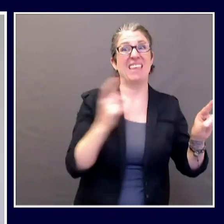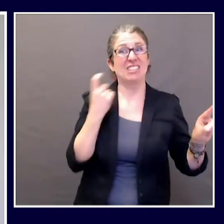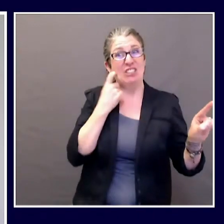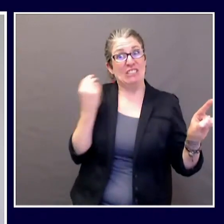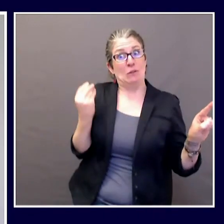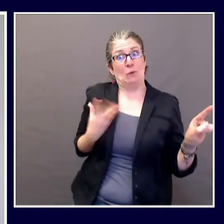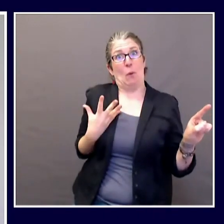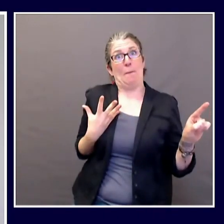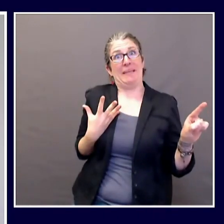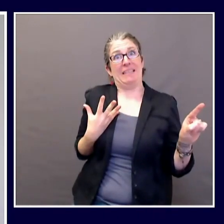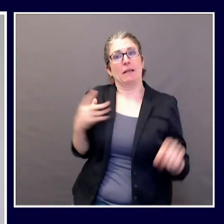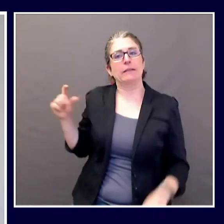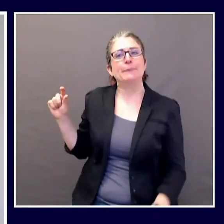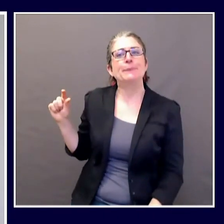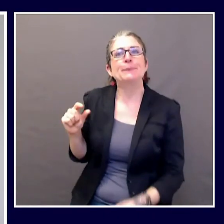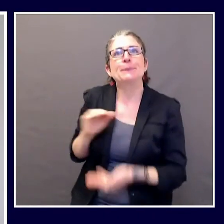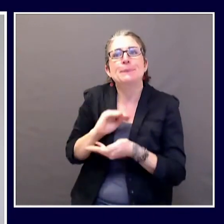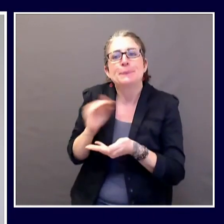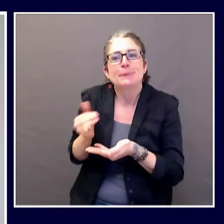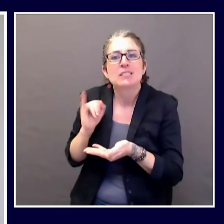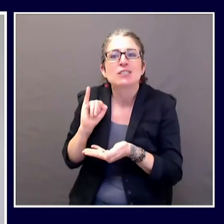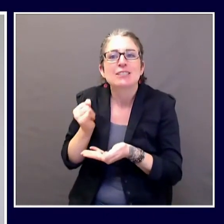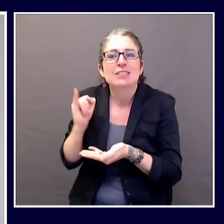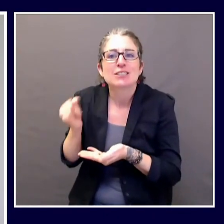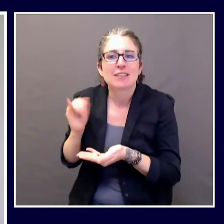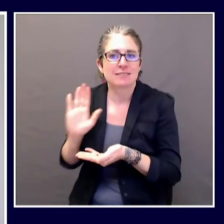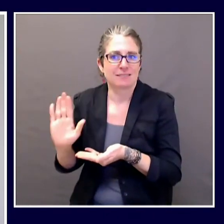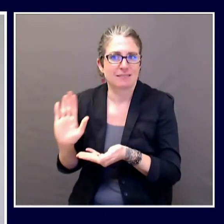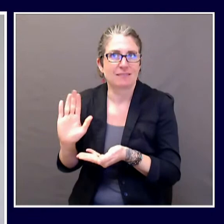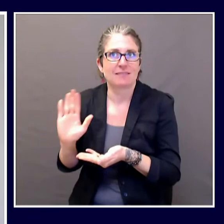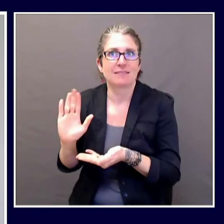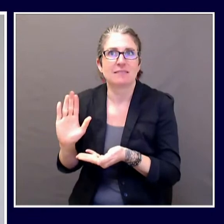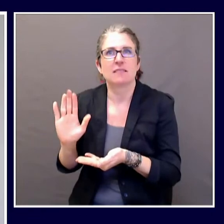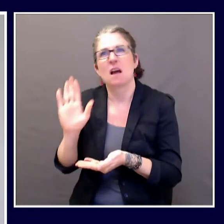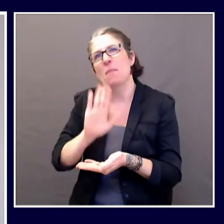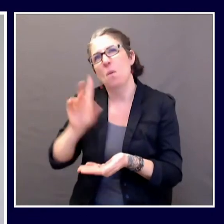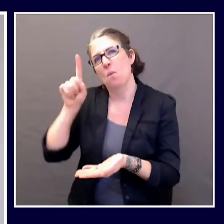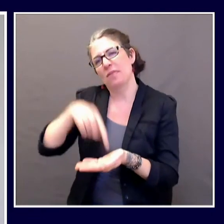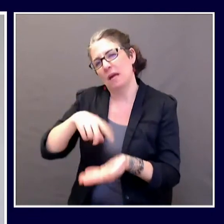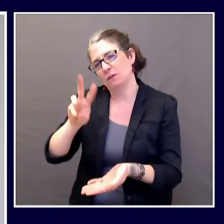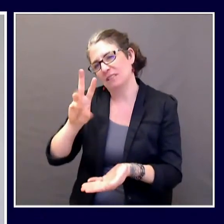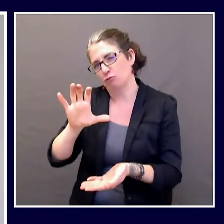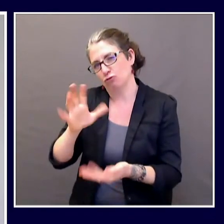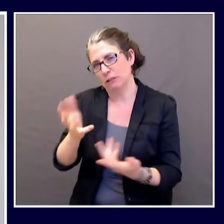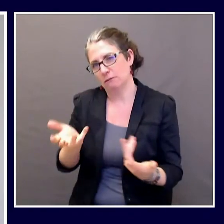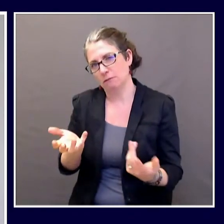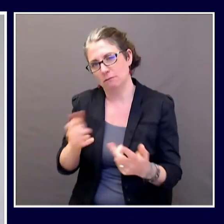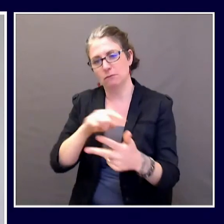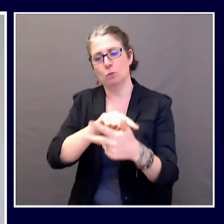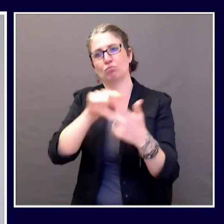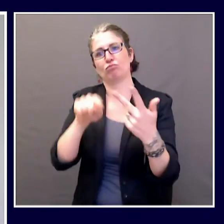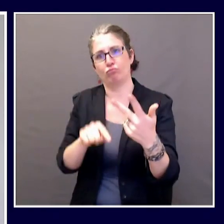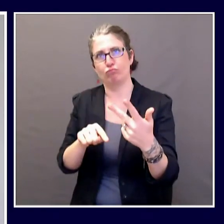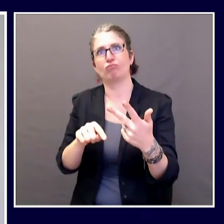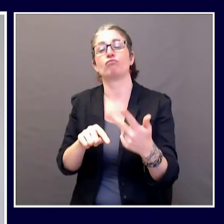small allocation of Johnson & Johnson vaccine, 1,600 doses to be exact. Those sum to